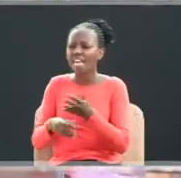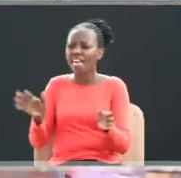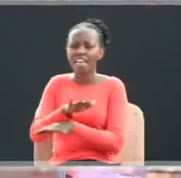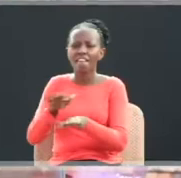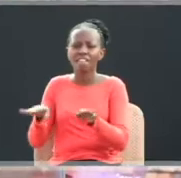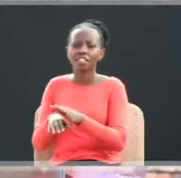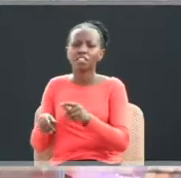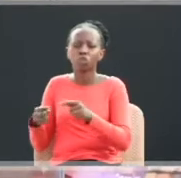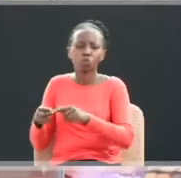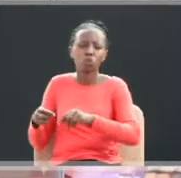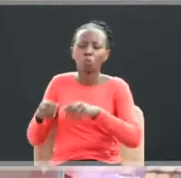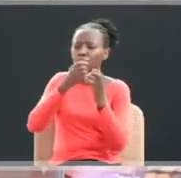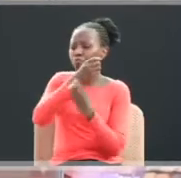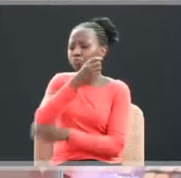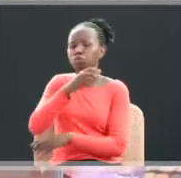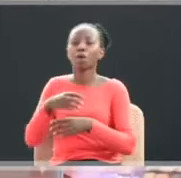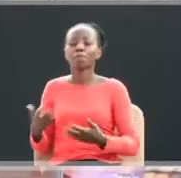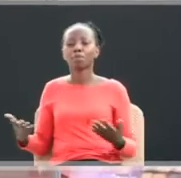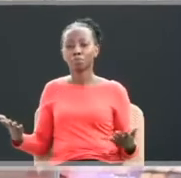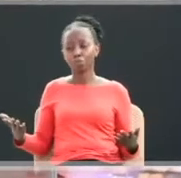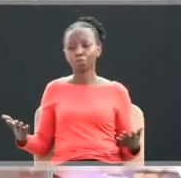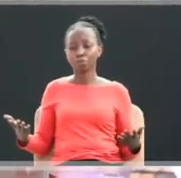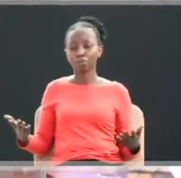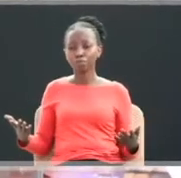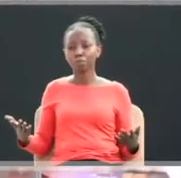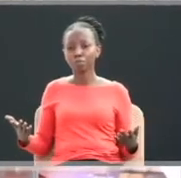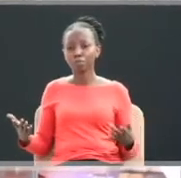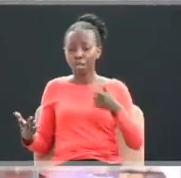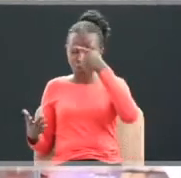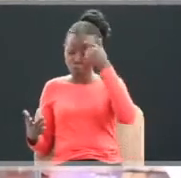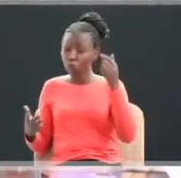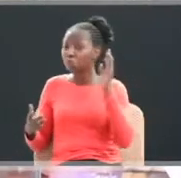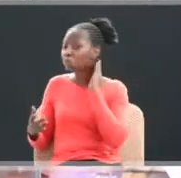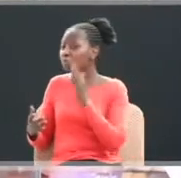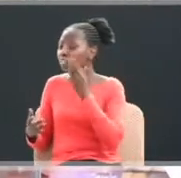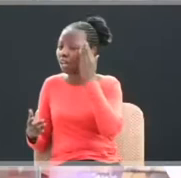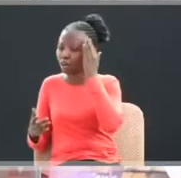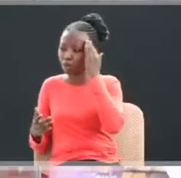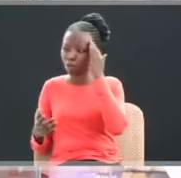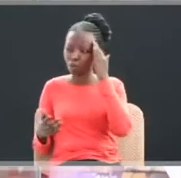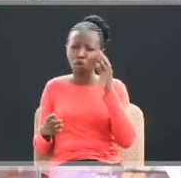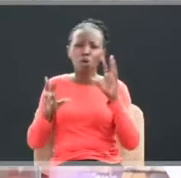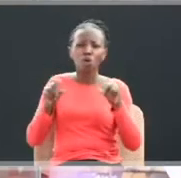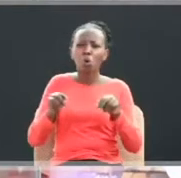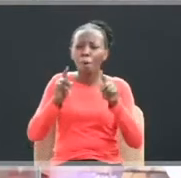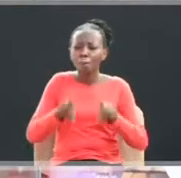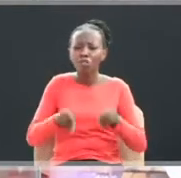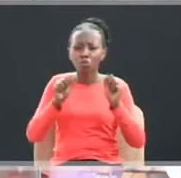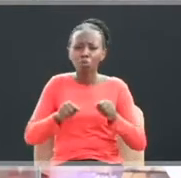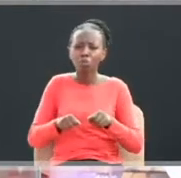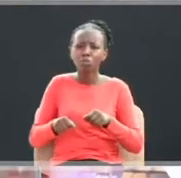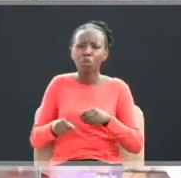He was the bishop. Now you can see him repeating again. Because he knows no way. Nobody should go hungry when we have